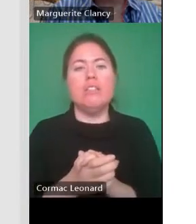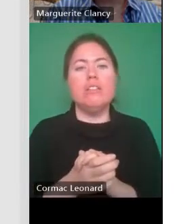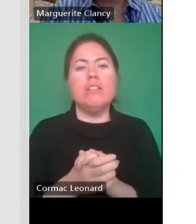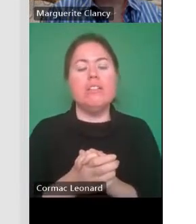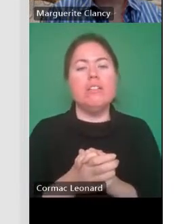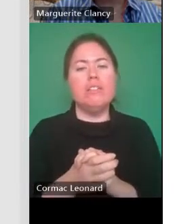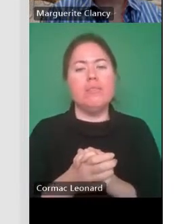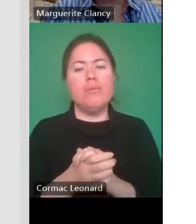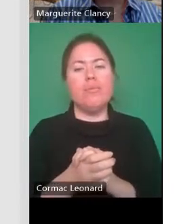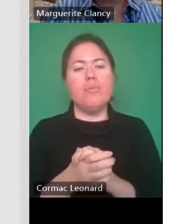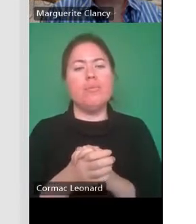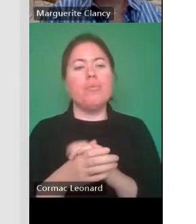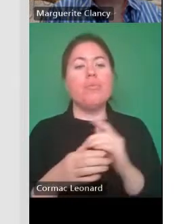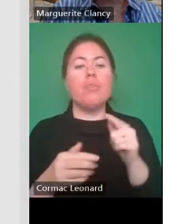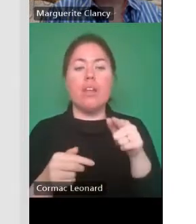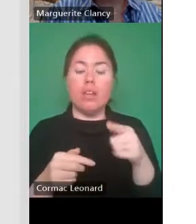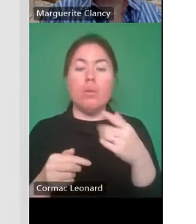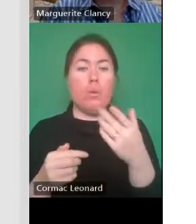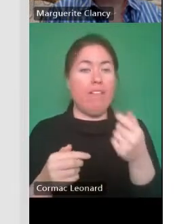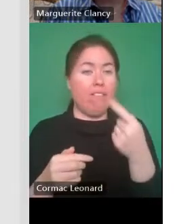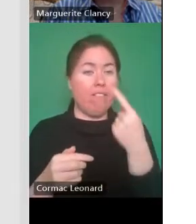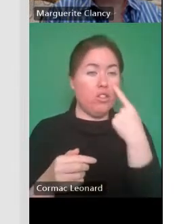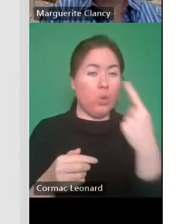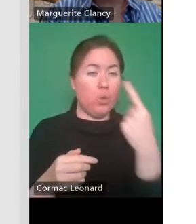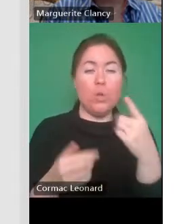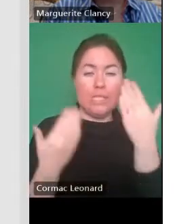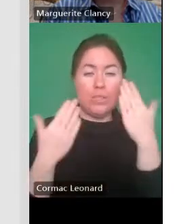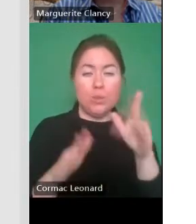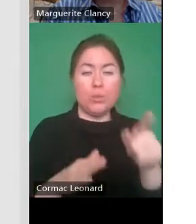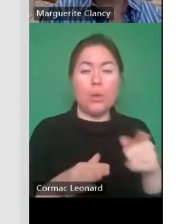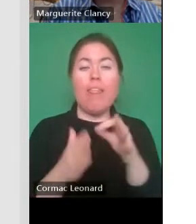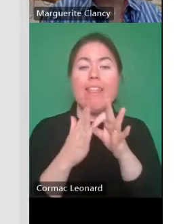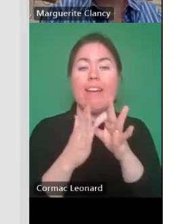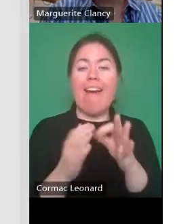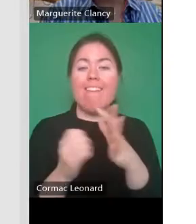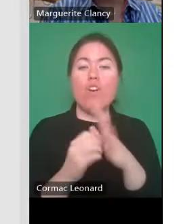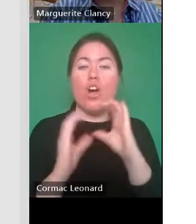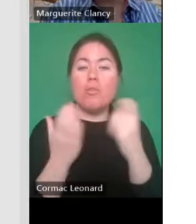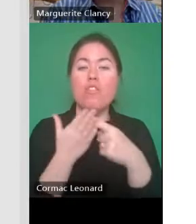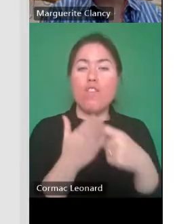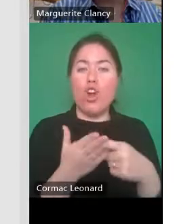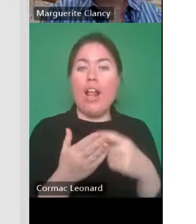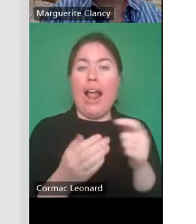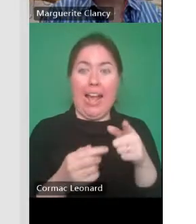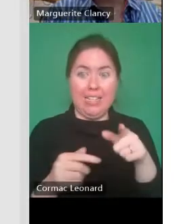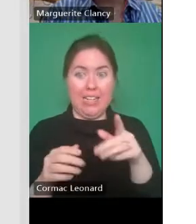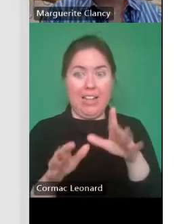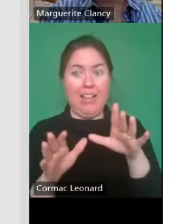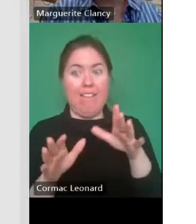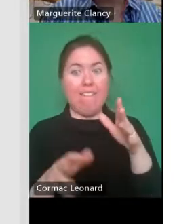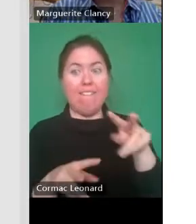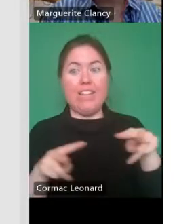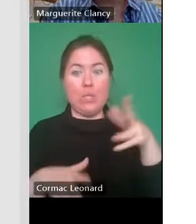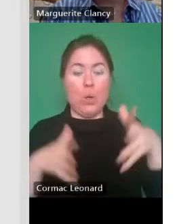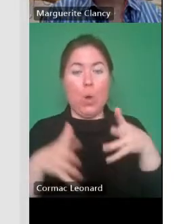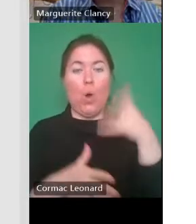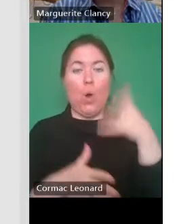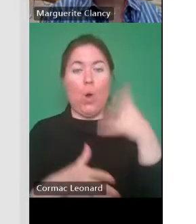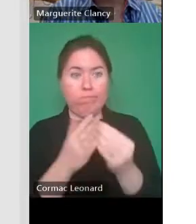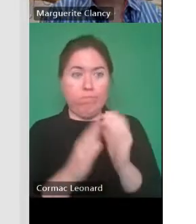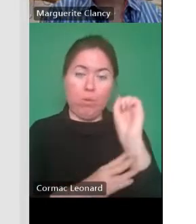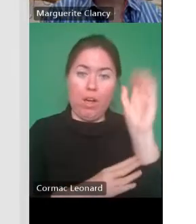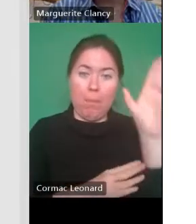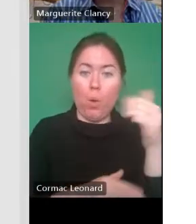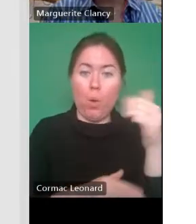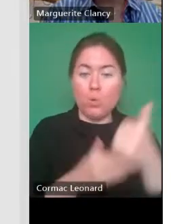you to the guide for community referrals. The recordings will be up for today, and I hope it is clear